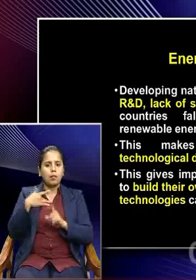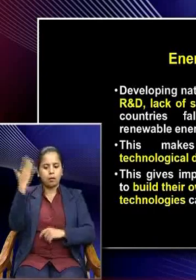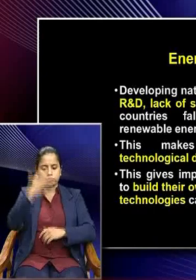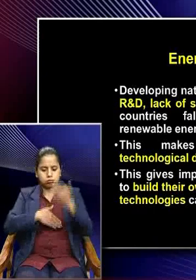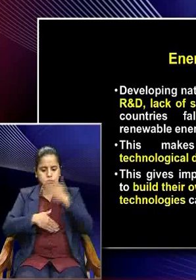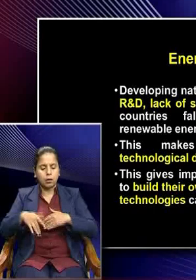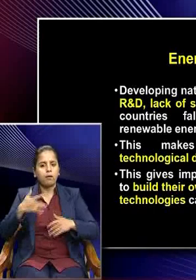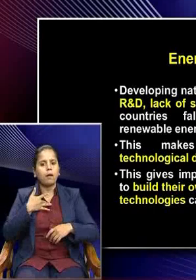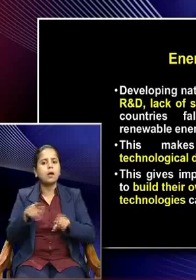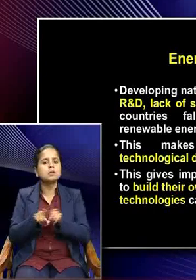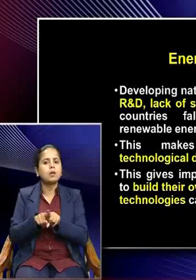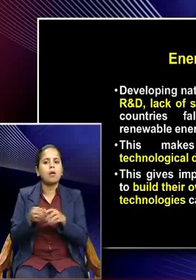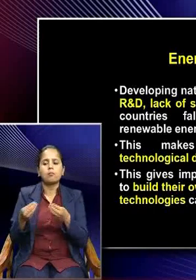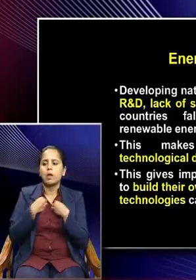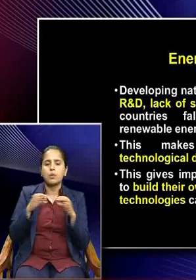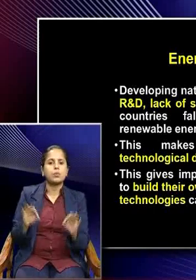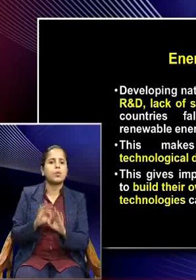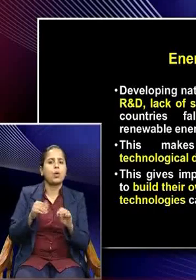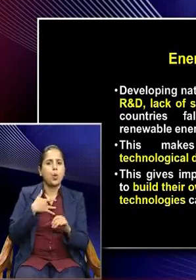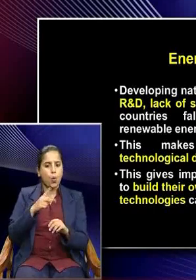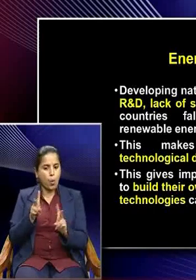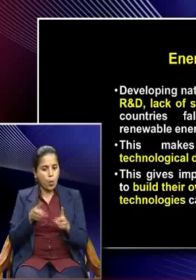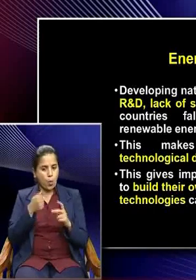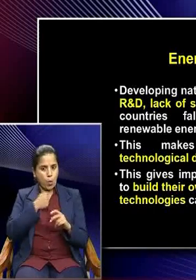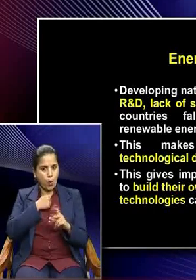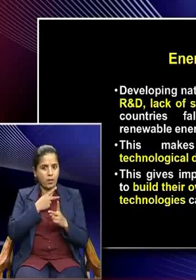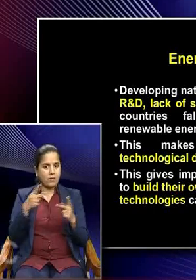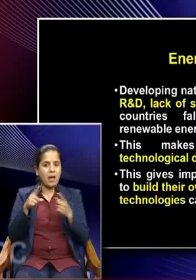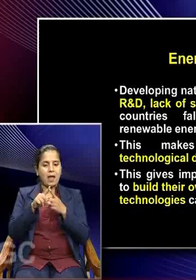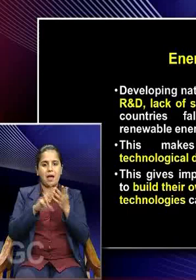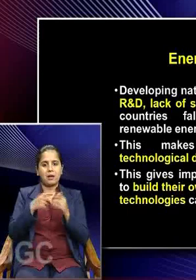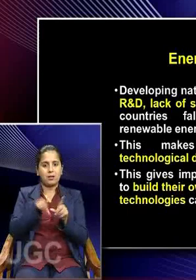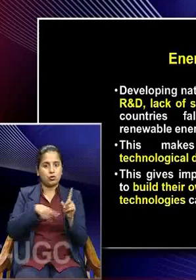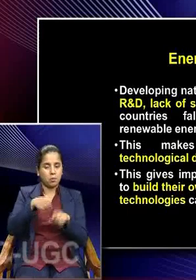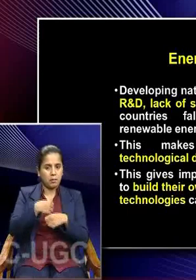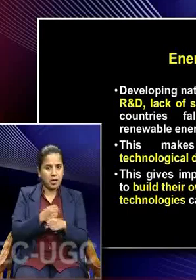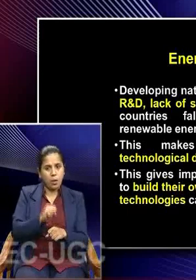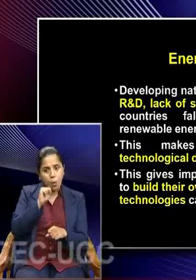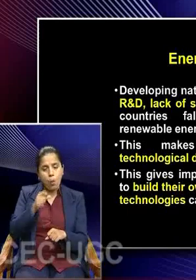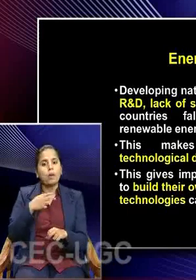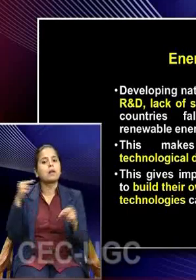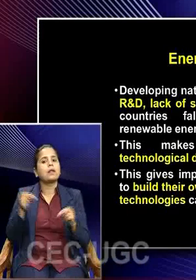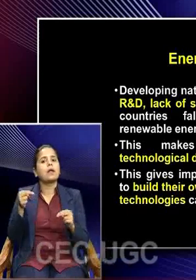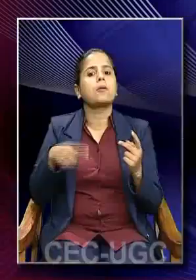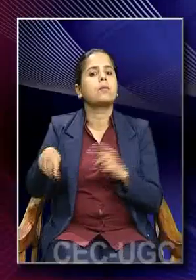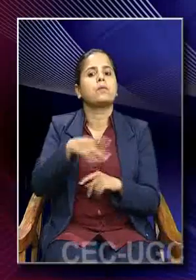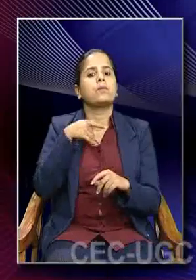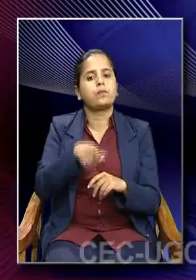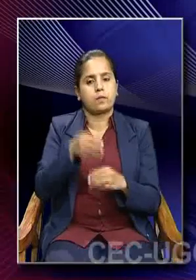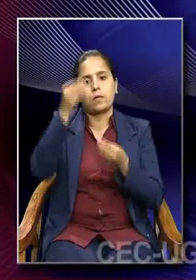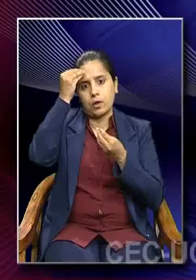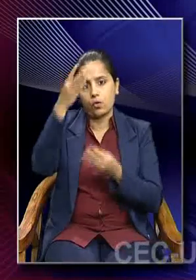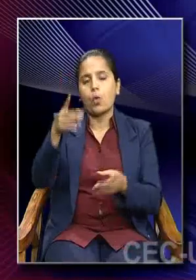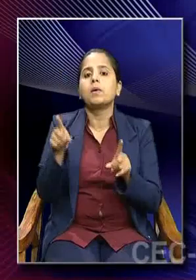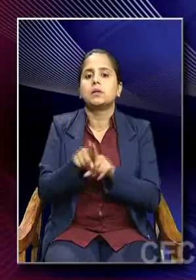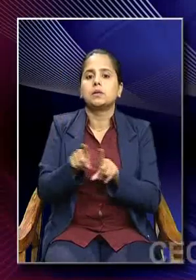continue their own indigenous clean energy technologies, catering to their own needs. So this is the message which is to